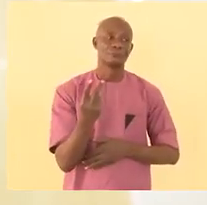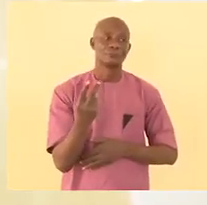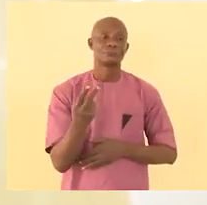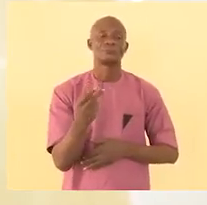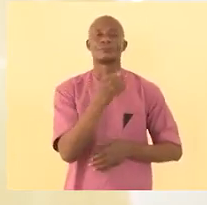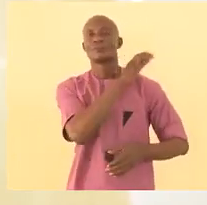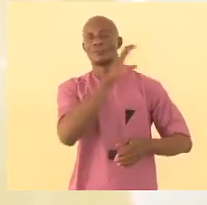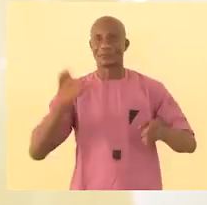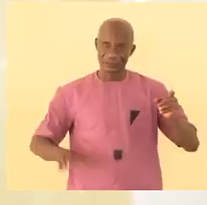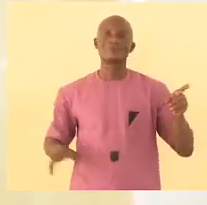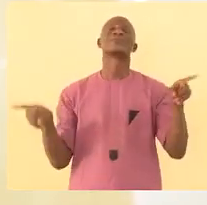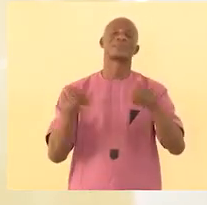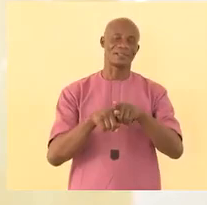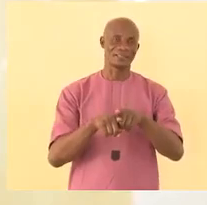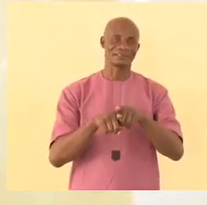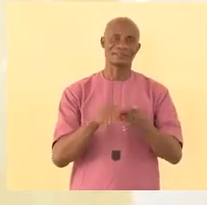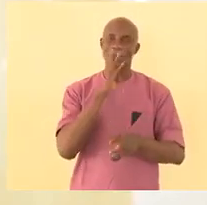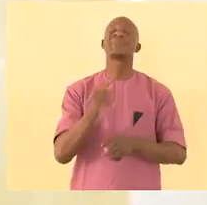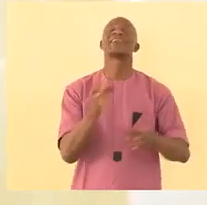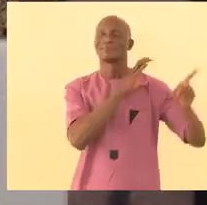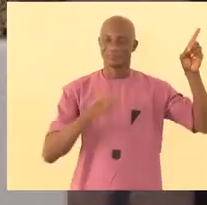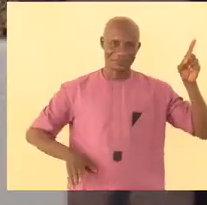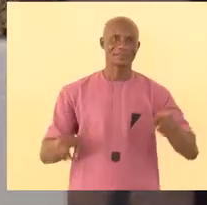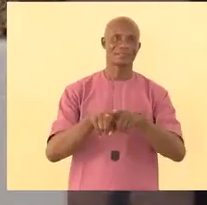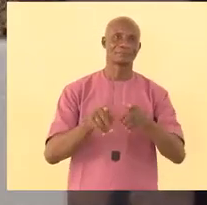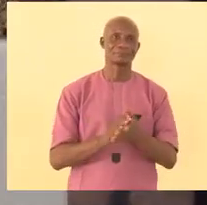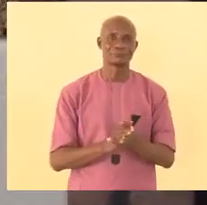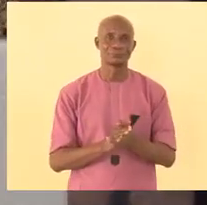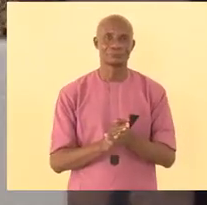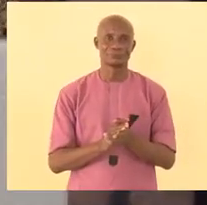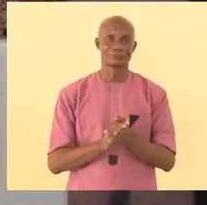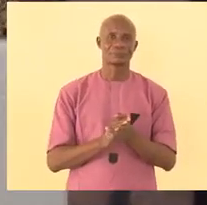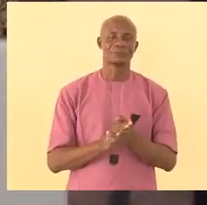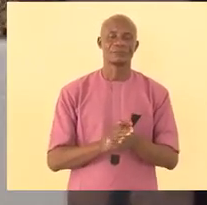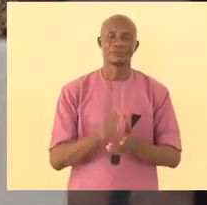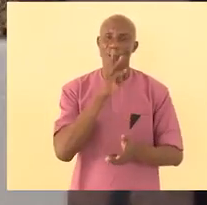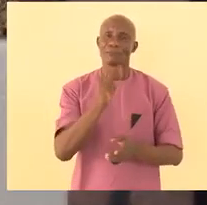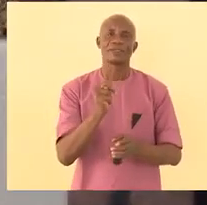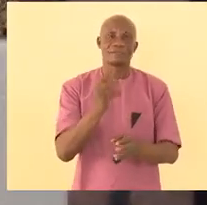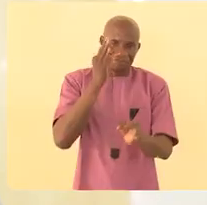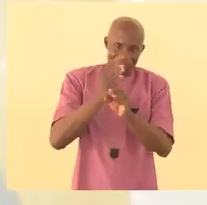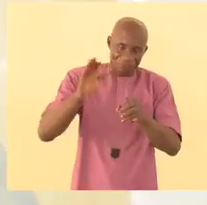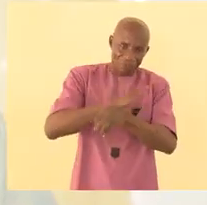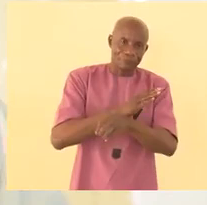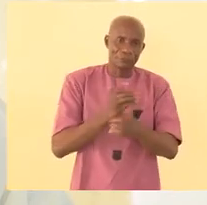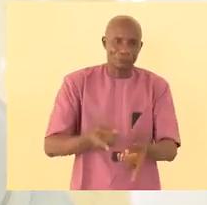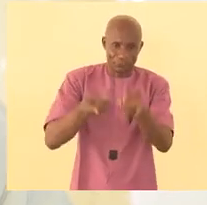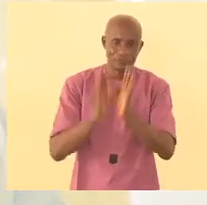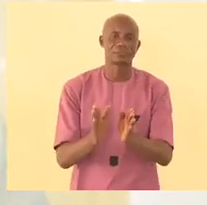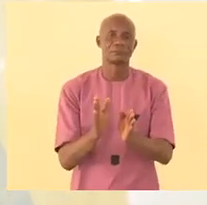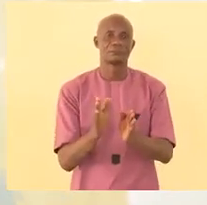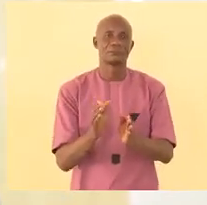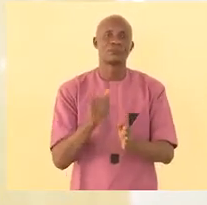By being Christ-like. By being Christ-like. By being the faithful disciple of his.